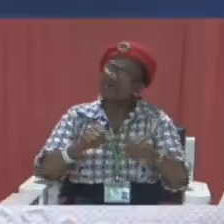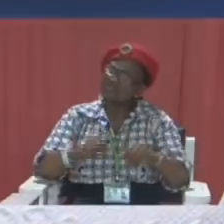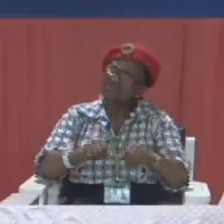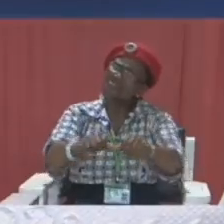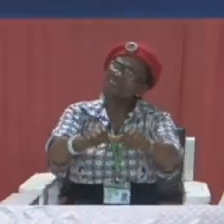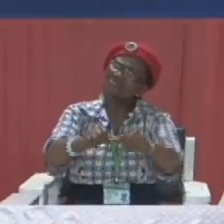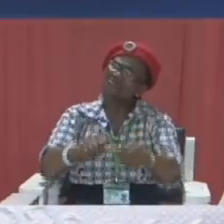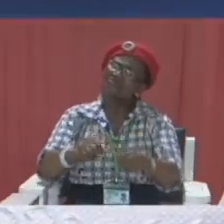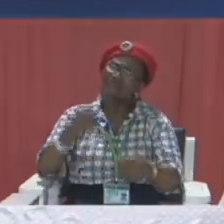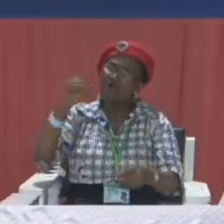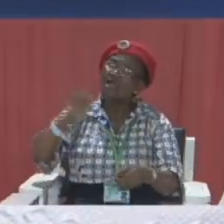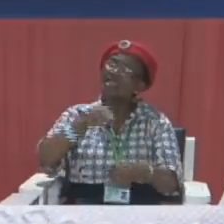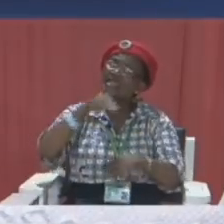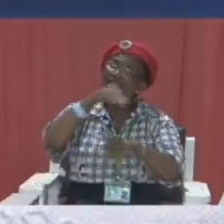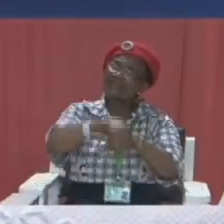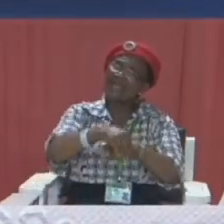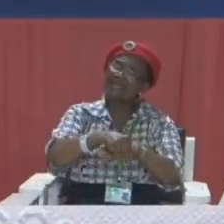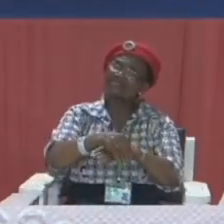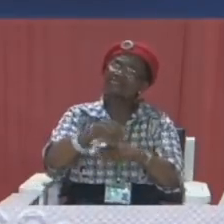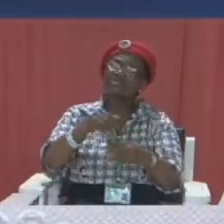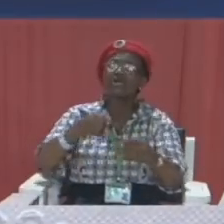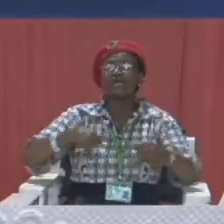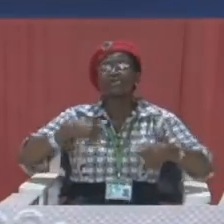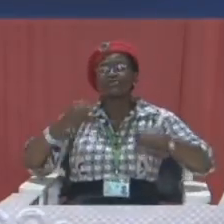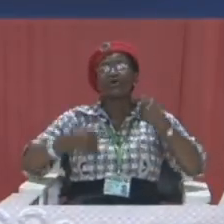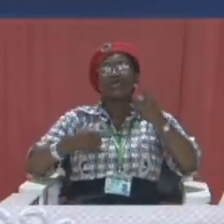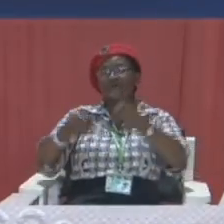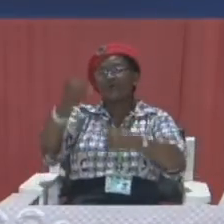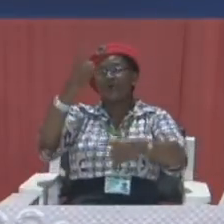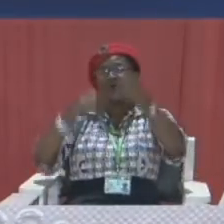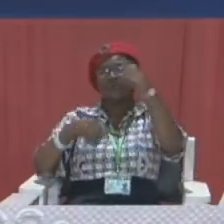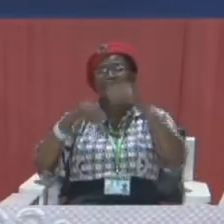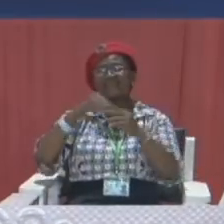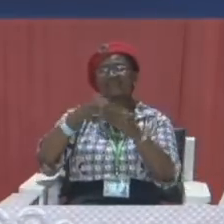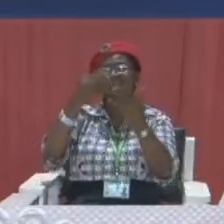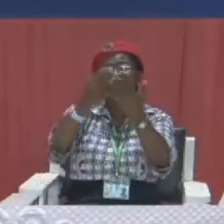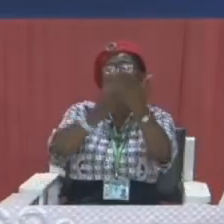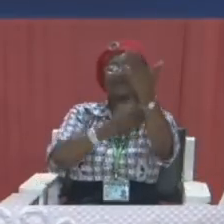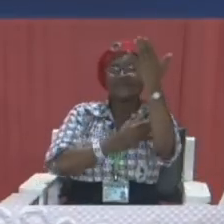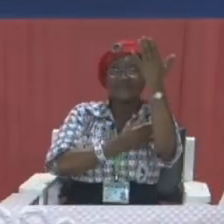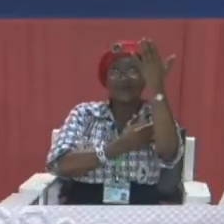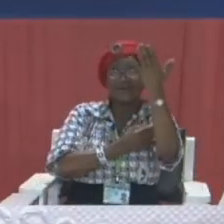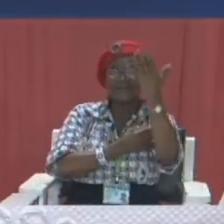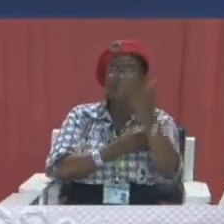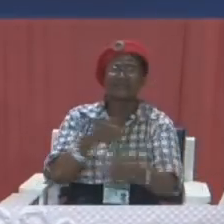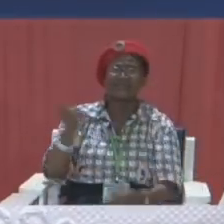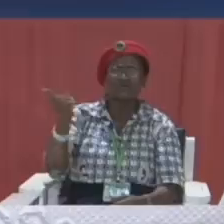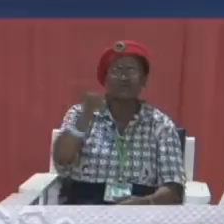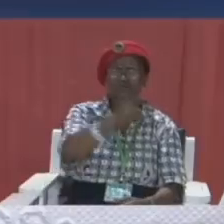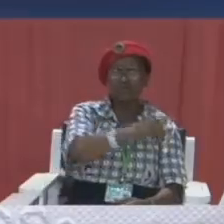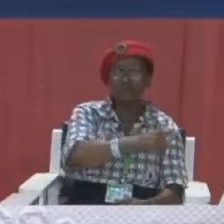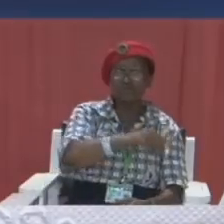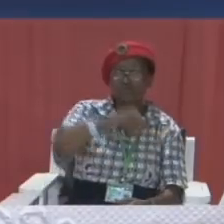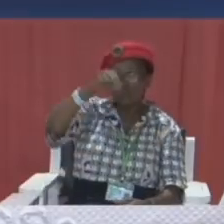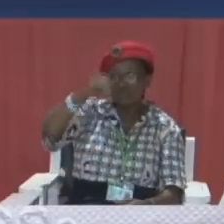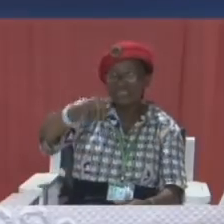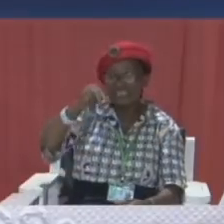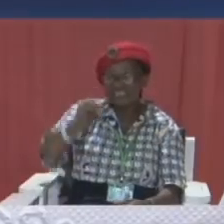Joy cometh in the morning. You need a dose of joy